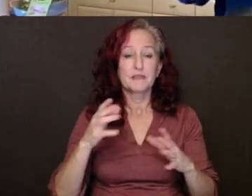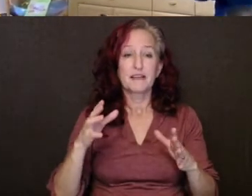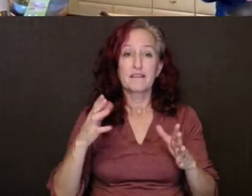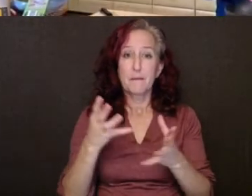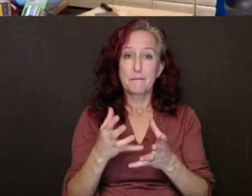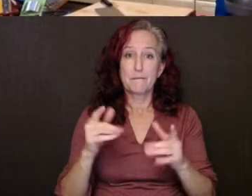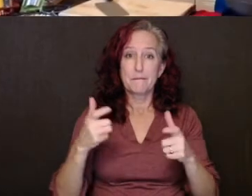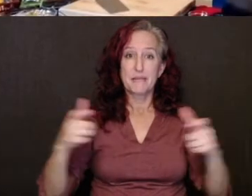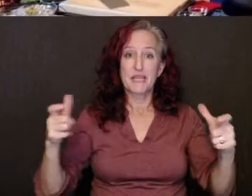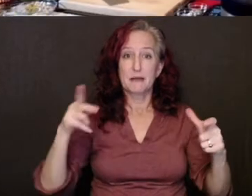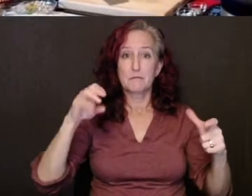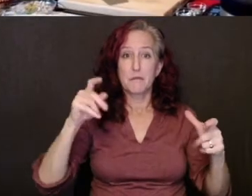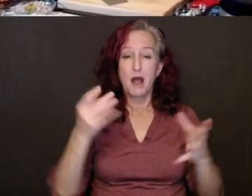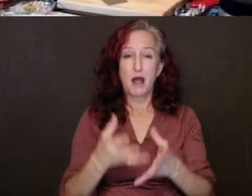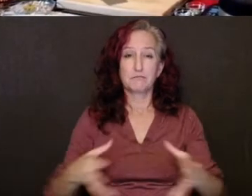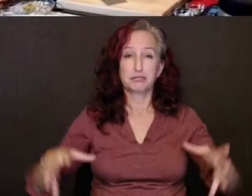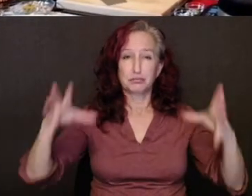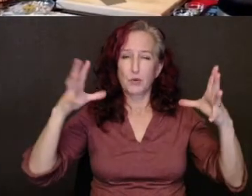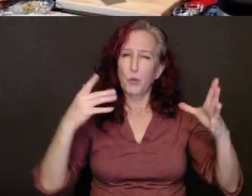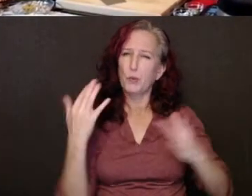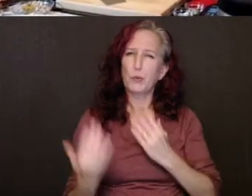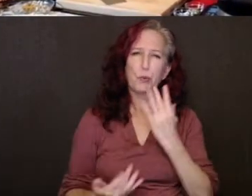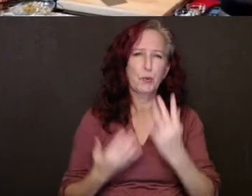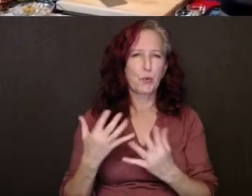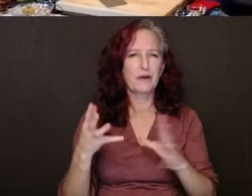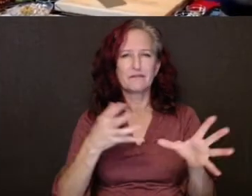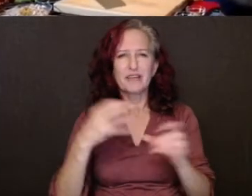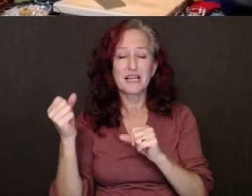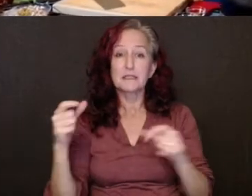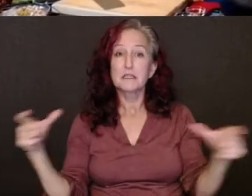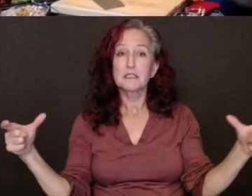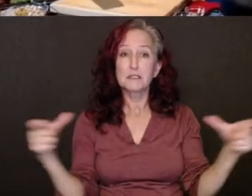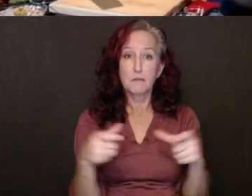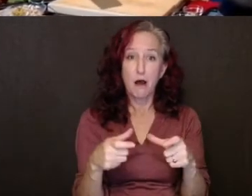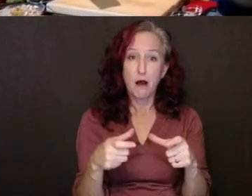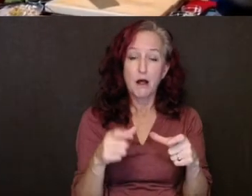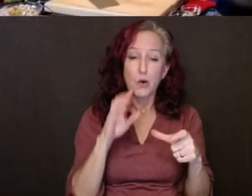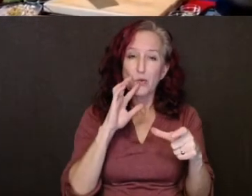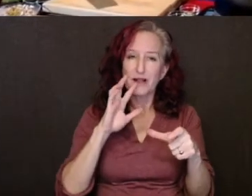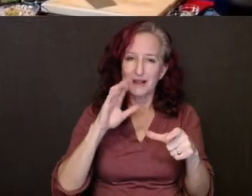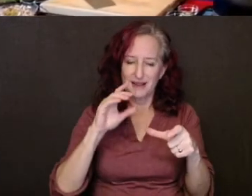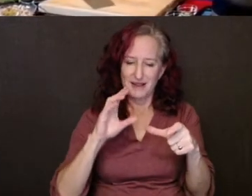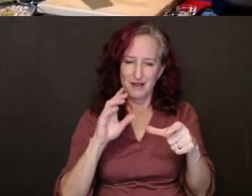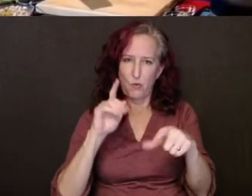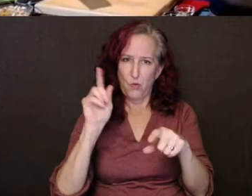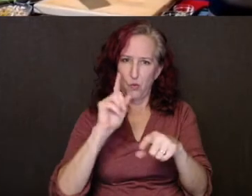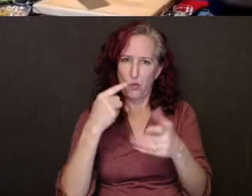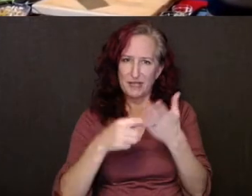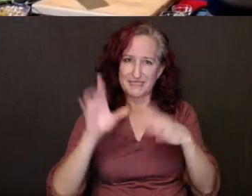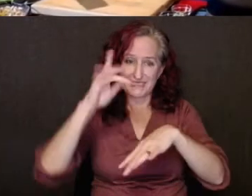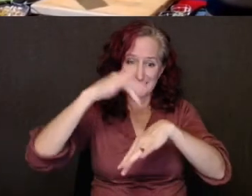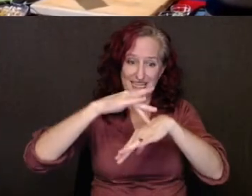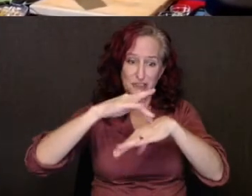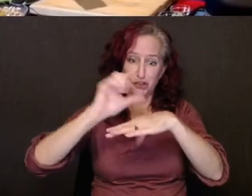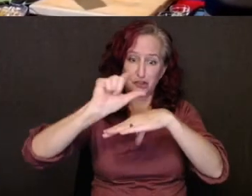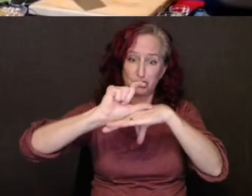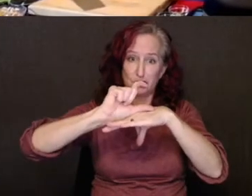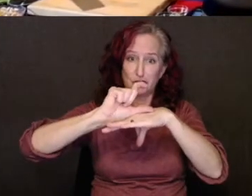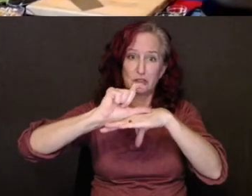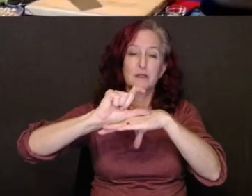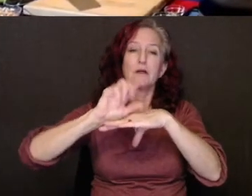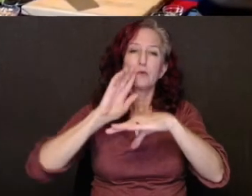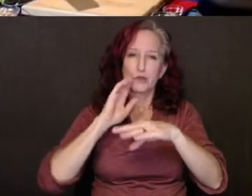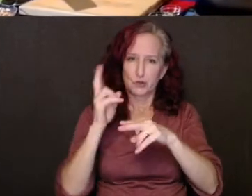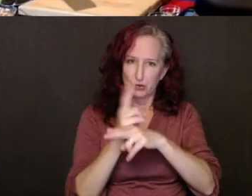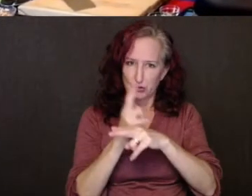bit of oil. Now, you notice that I use an induction burner right here. Why? Because it's safer. It's efficient. As